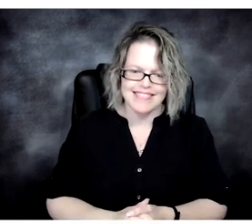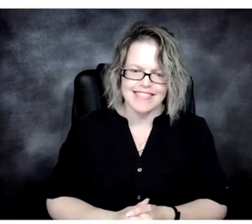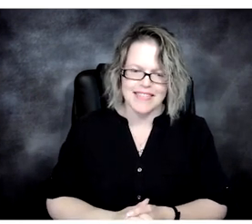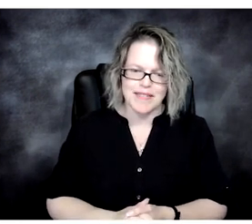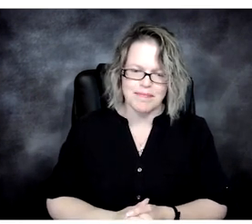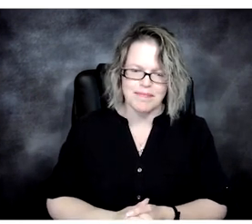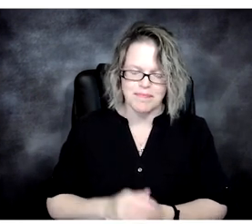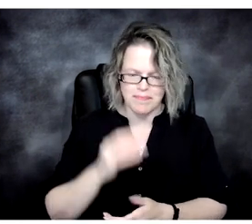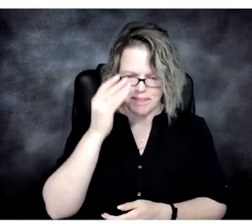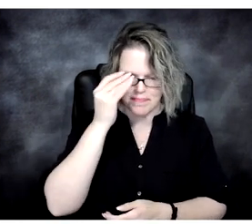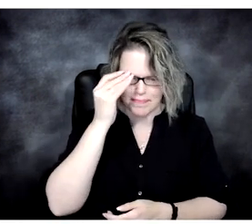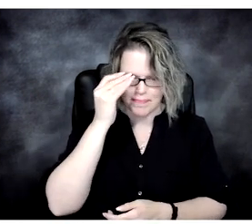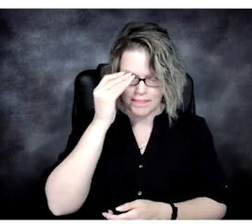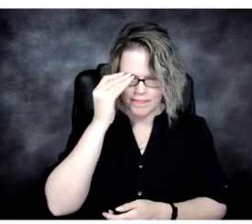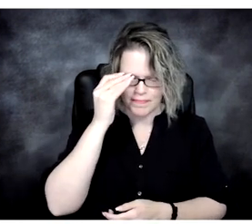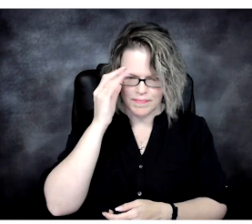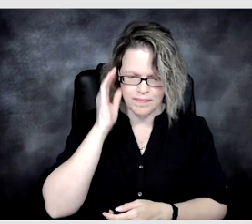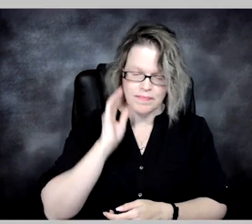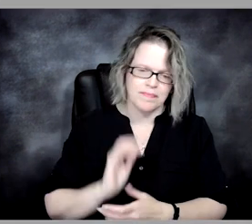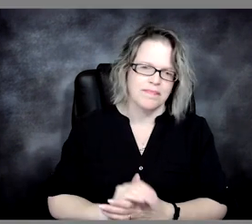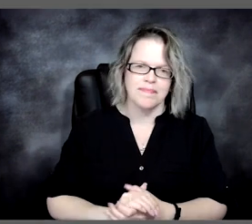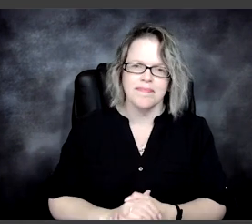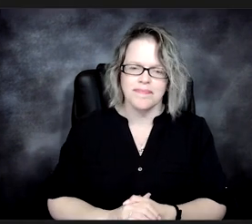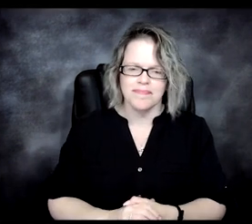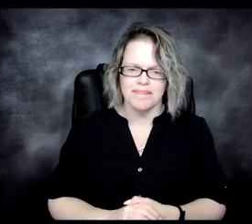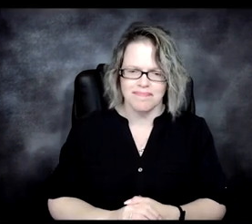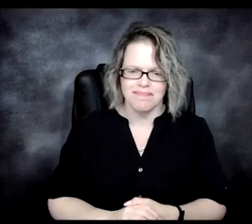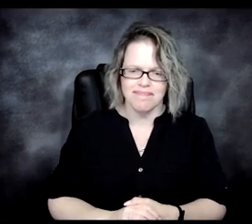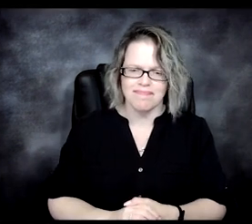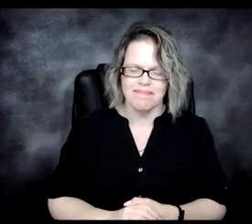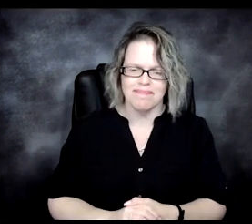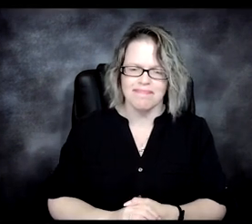101 and is in Angelica Wilson Whip's classroom.